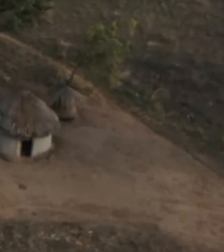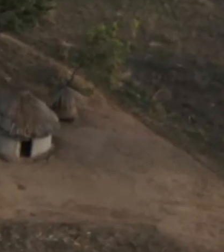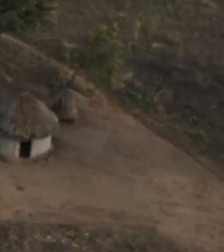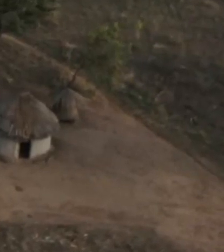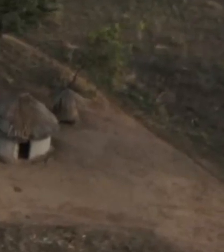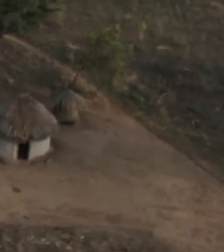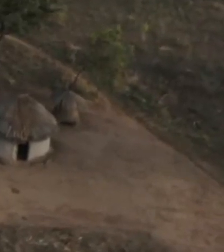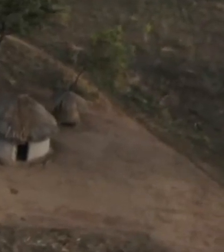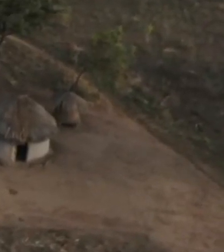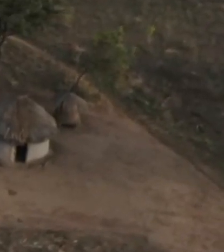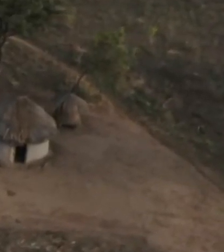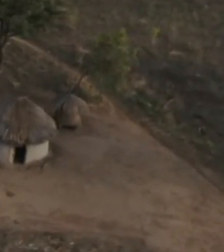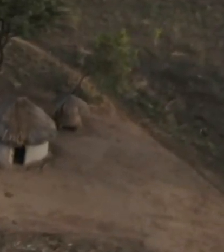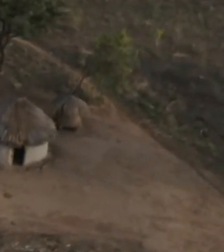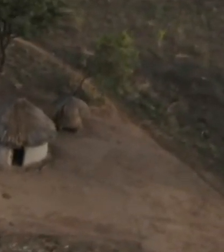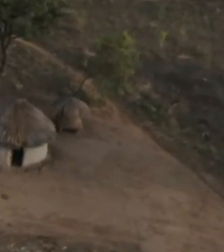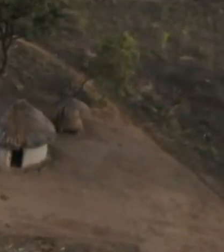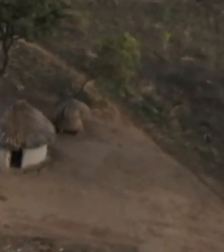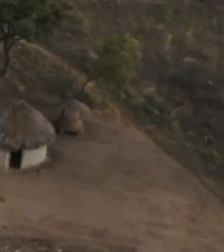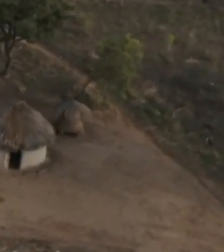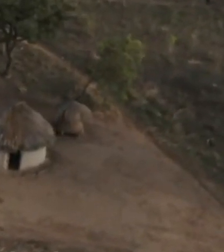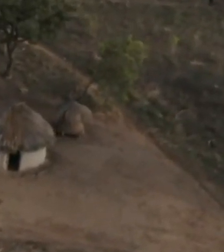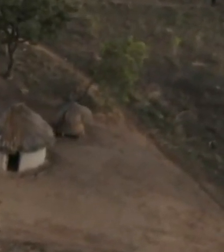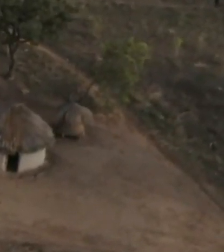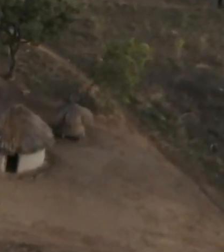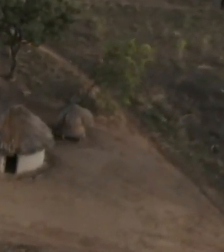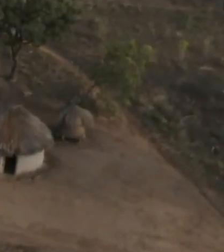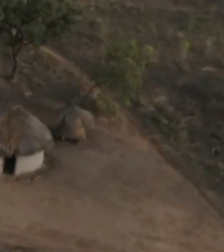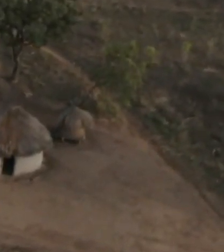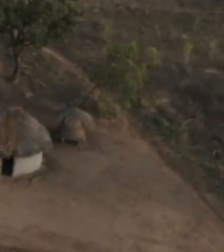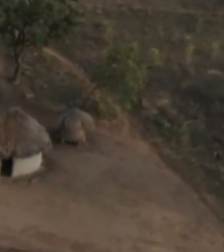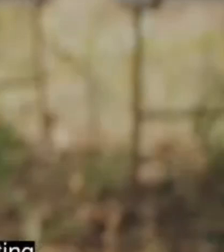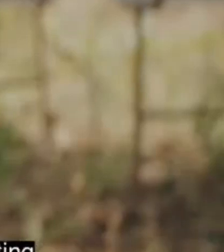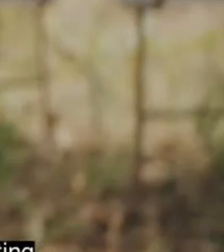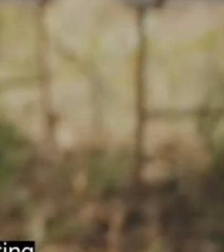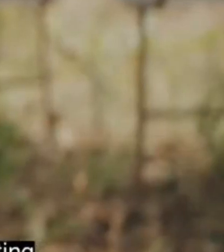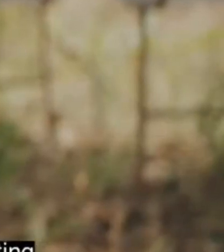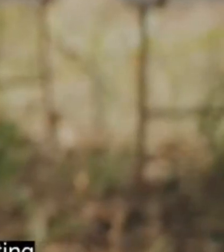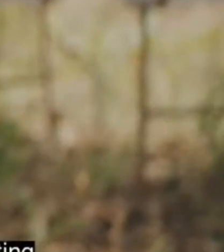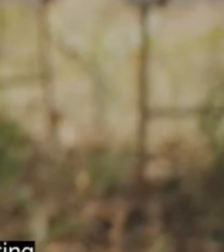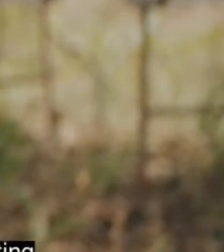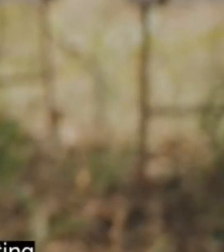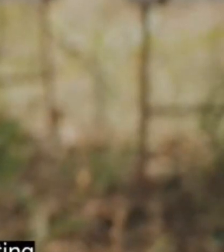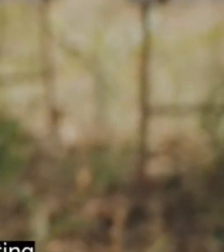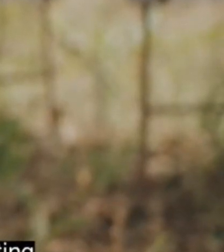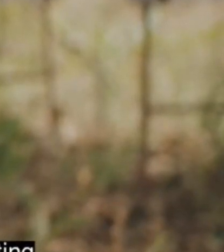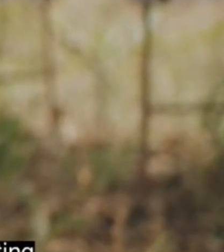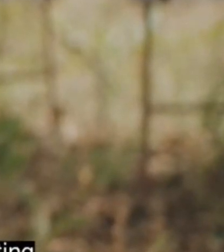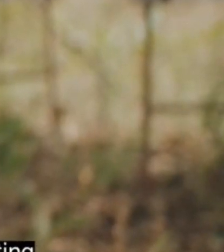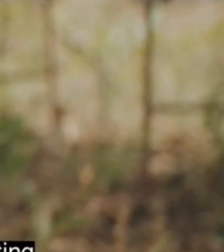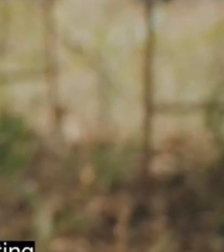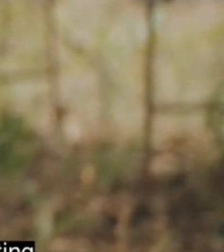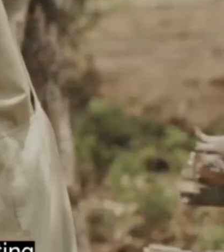We have demonstrated a number of models in the 6 microcatchments of Aswa. We have established eco-based